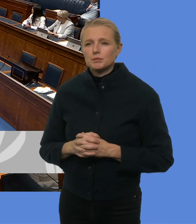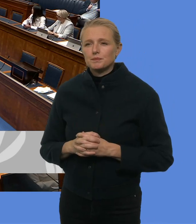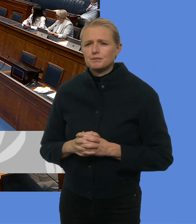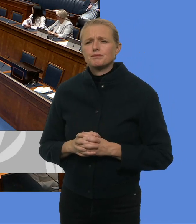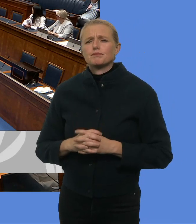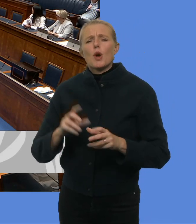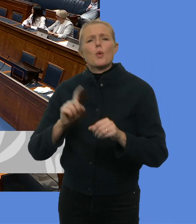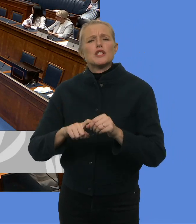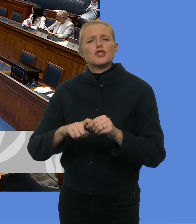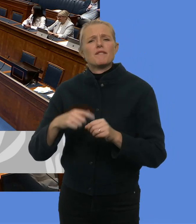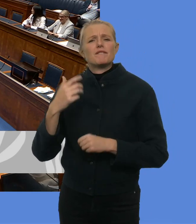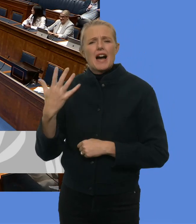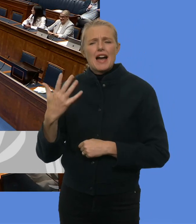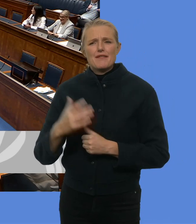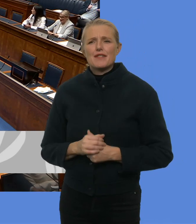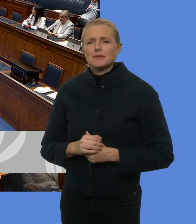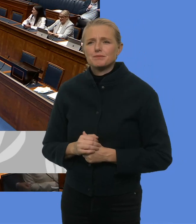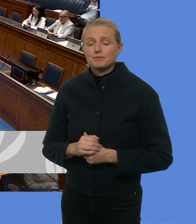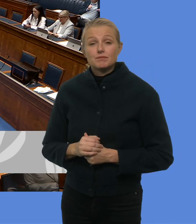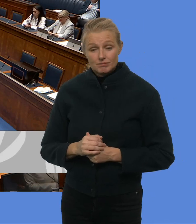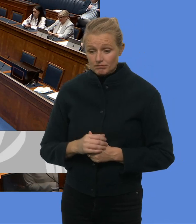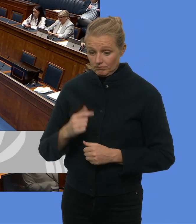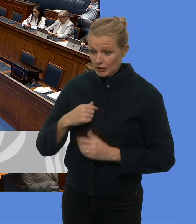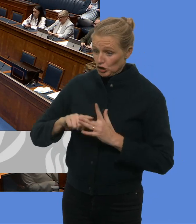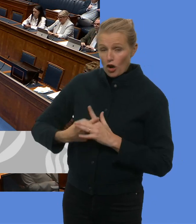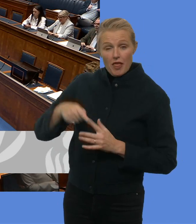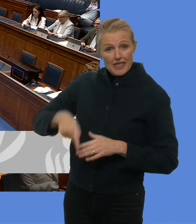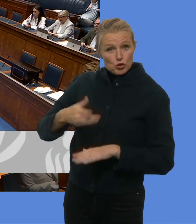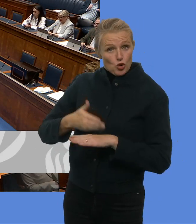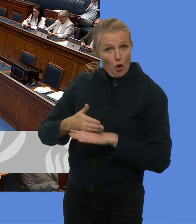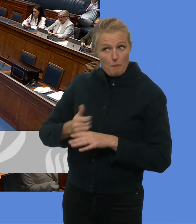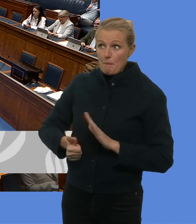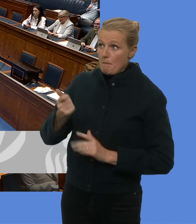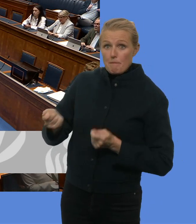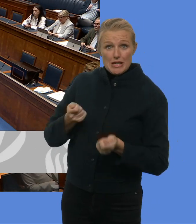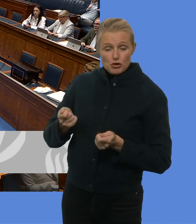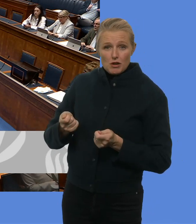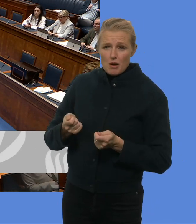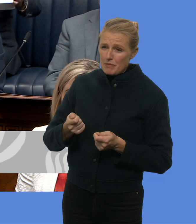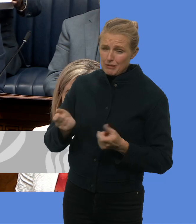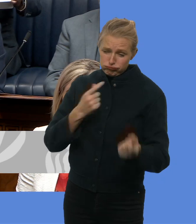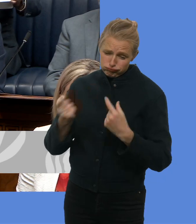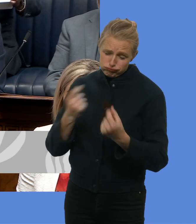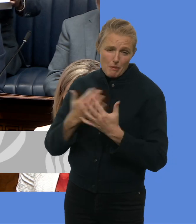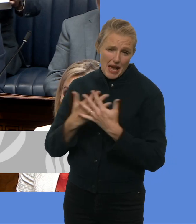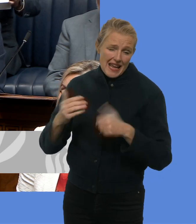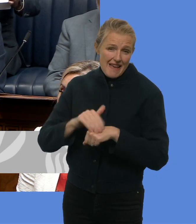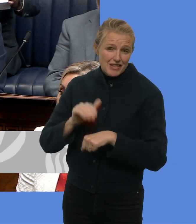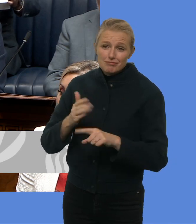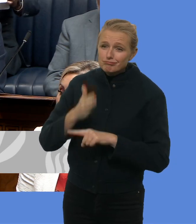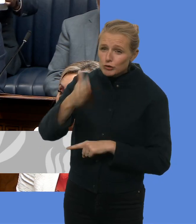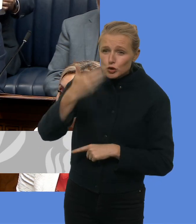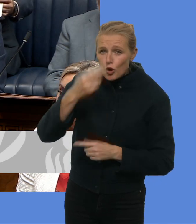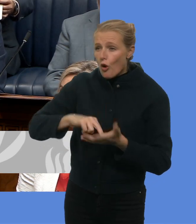Question 5, Mr. Speaker. Mr. Speaker, since taking up office, I've received invitations to meet with schools, individuals and many organisations.